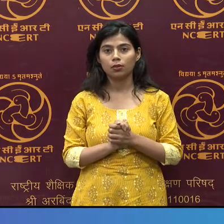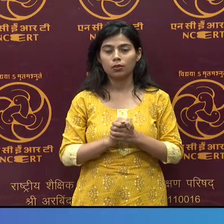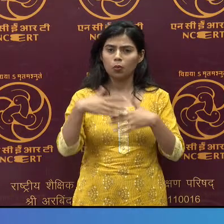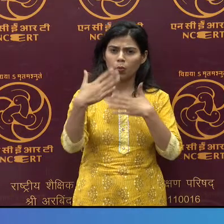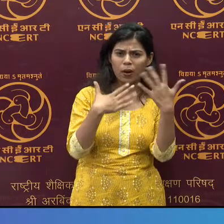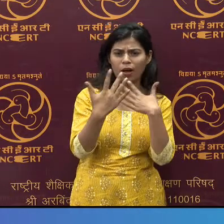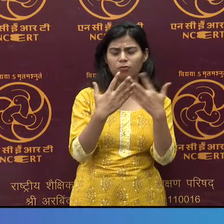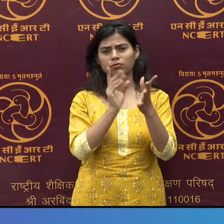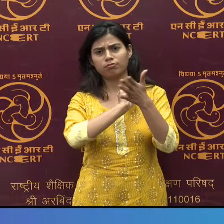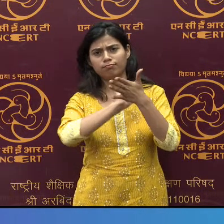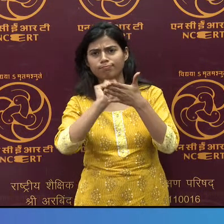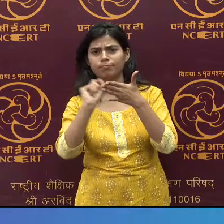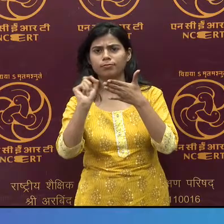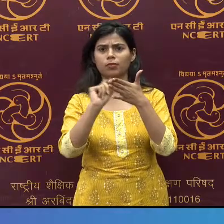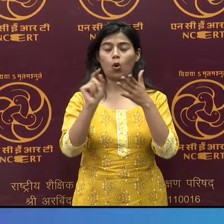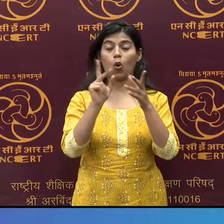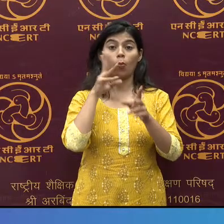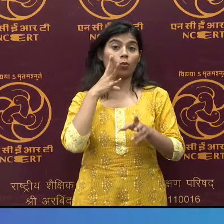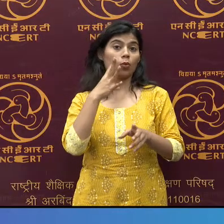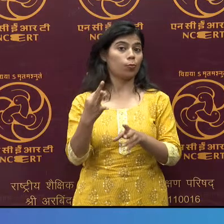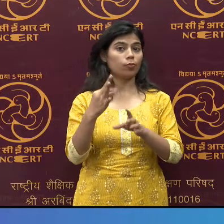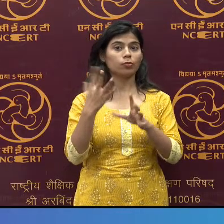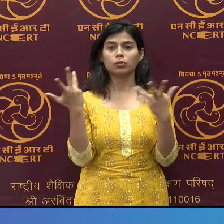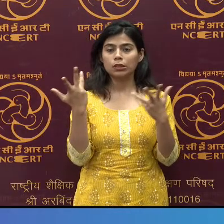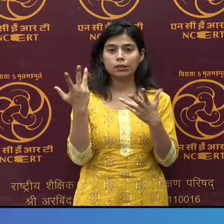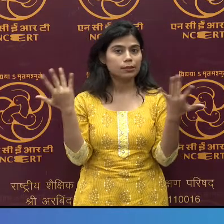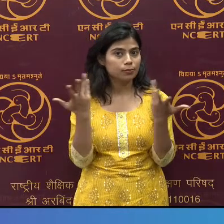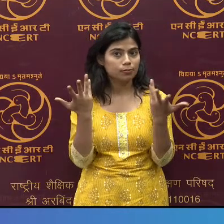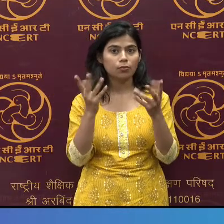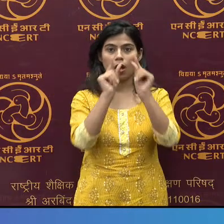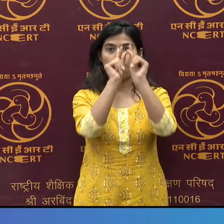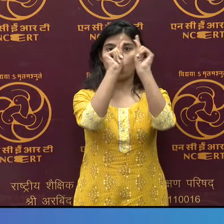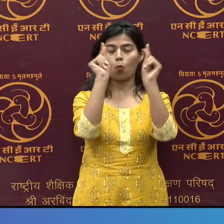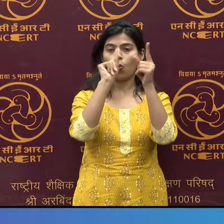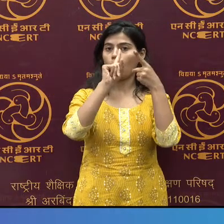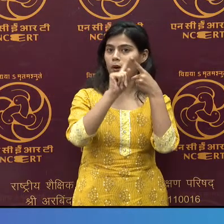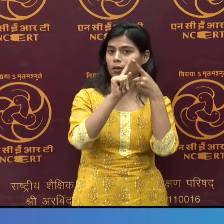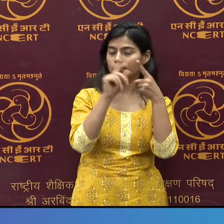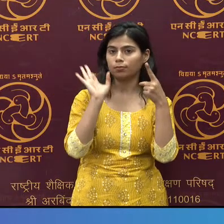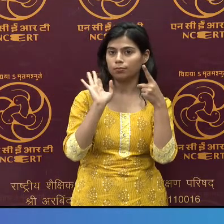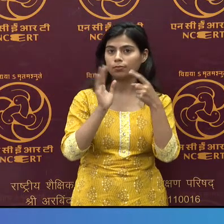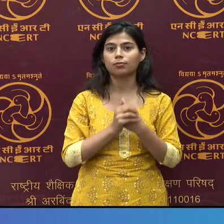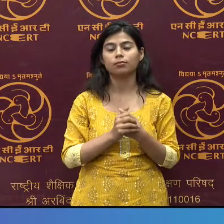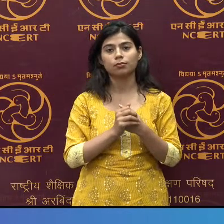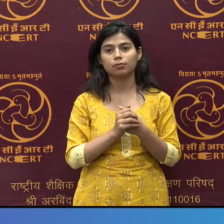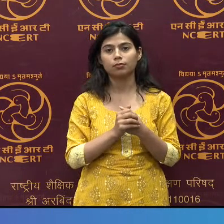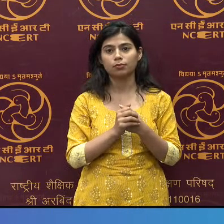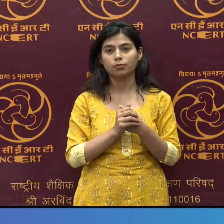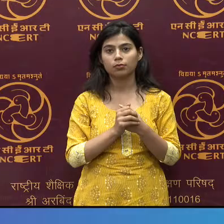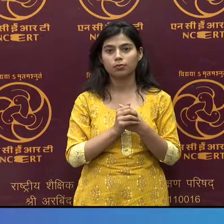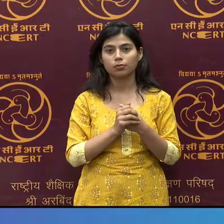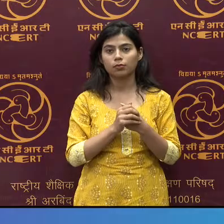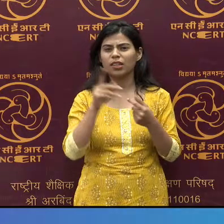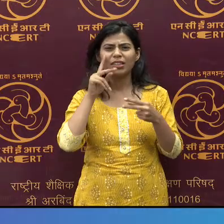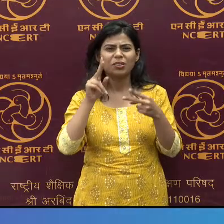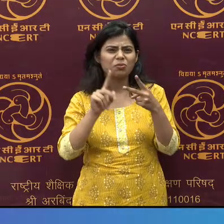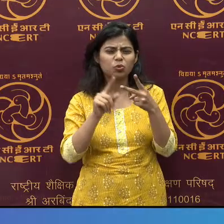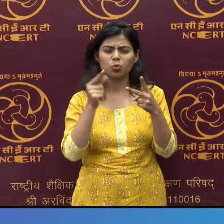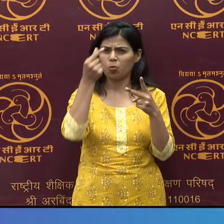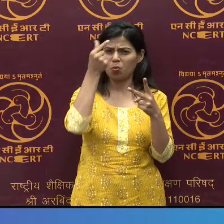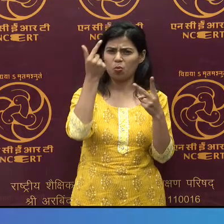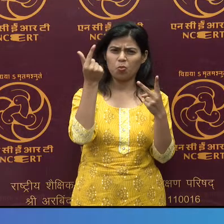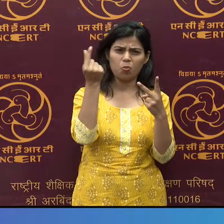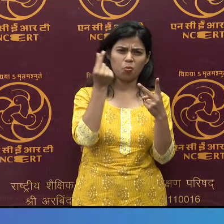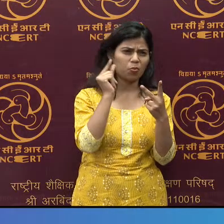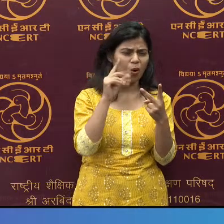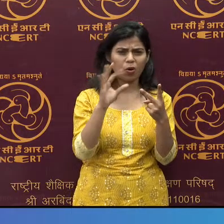you are writing. So you write the most important thing first, then something that is less important, and then the